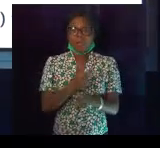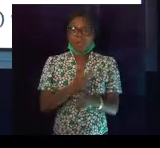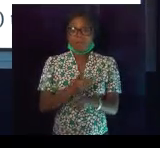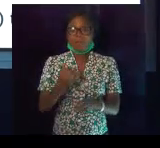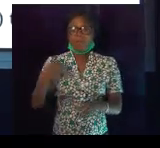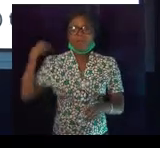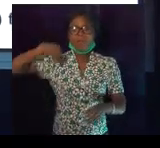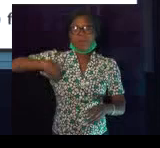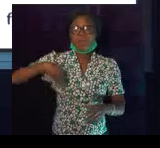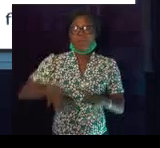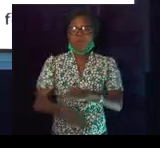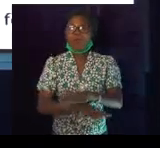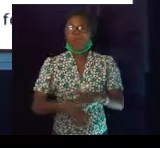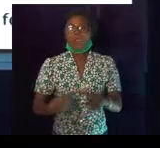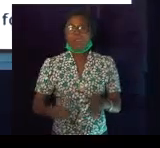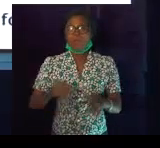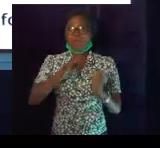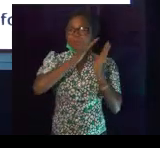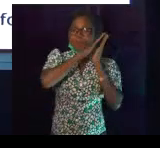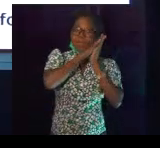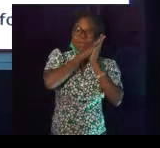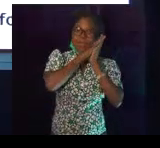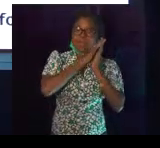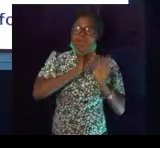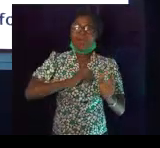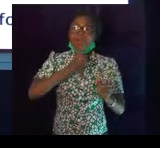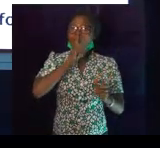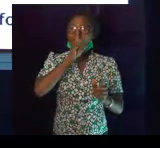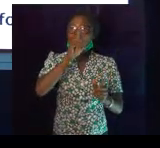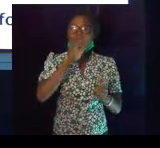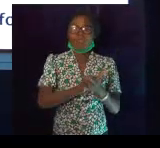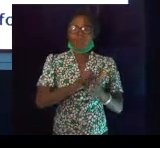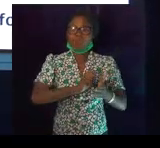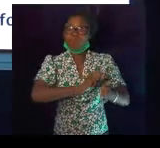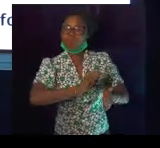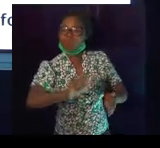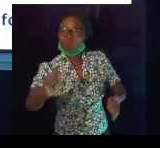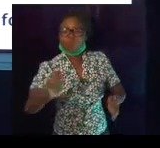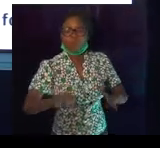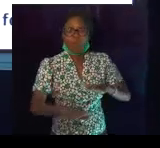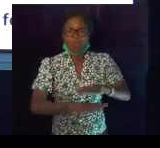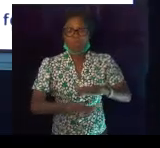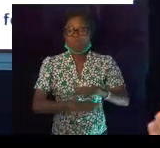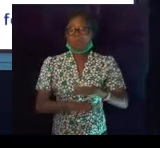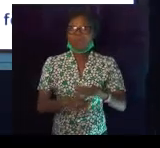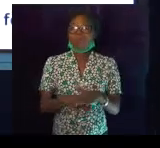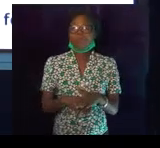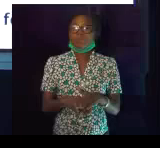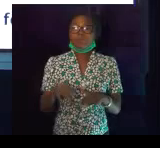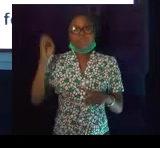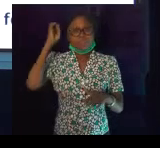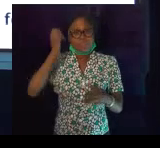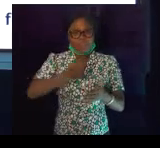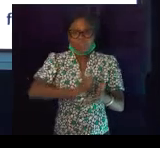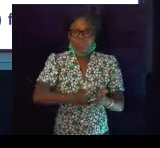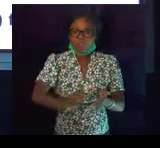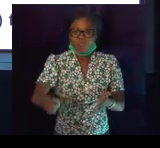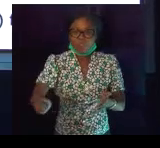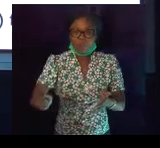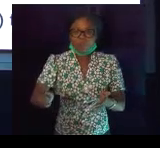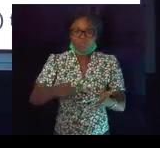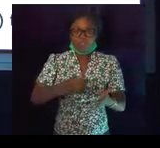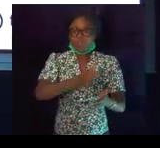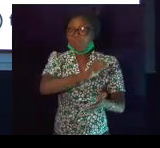I kept the bag under the bed. I am sure you underlined under. He wrote